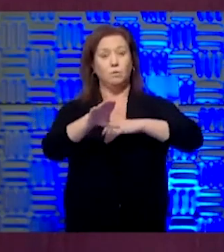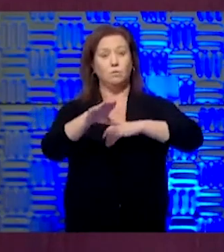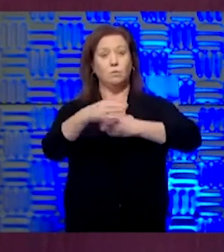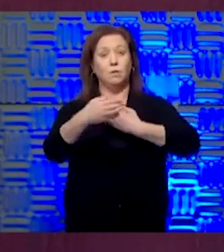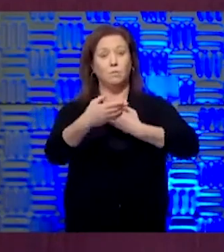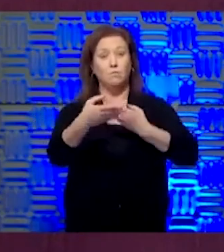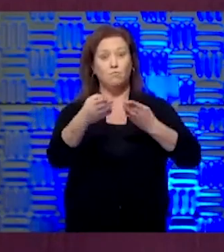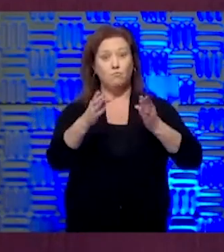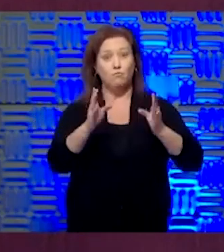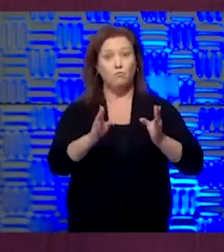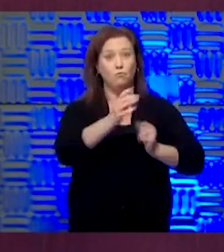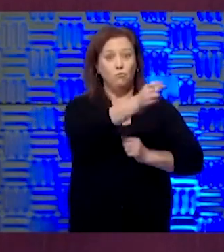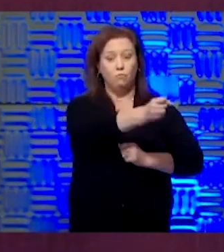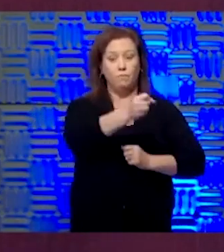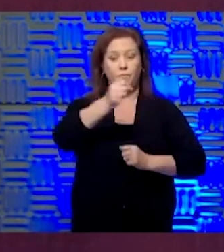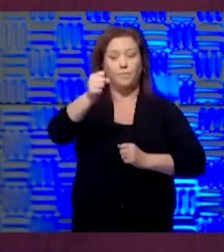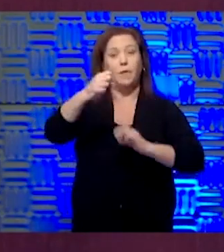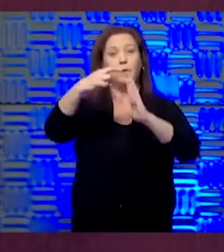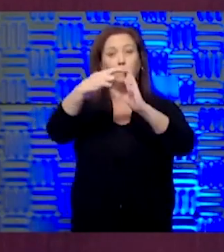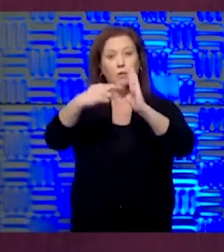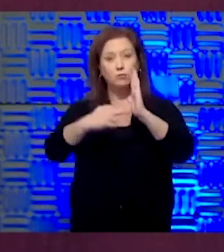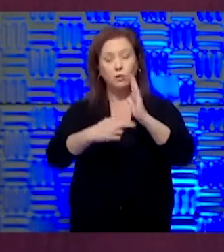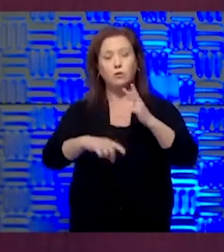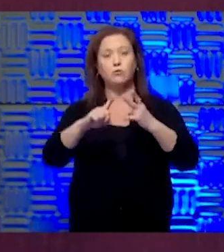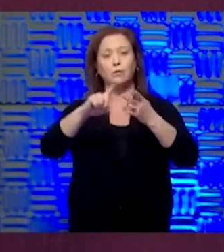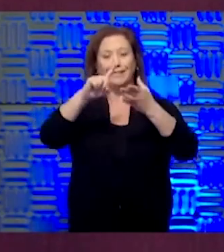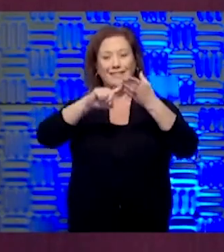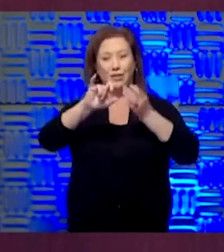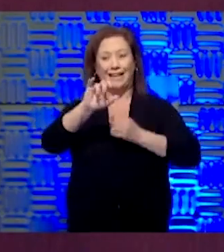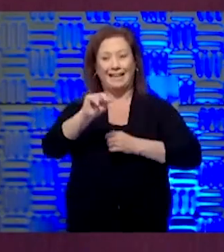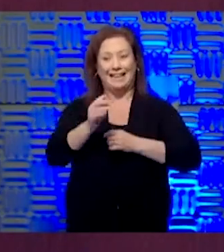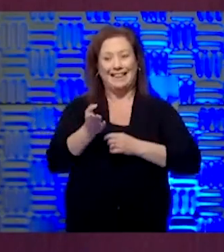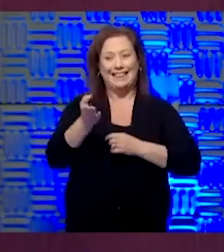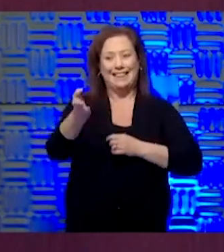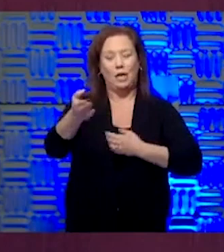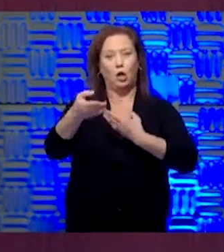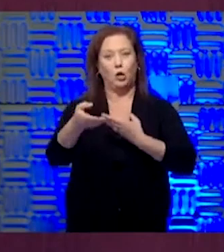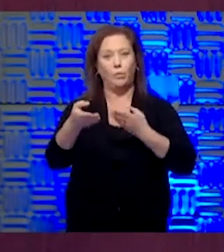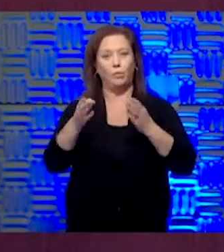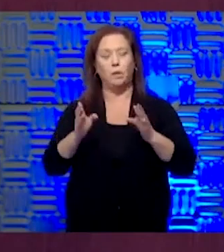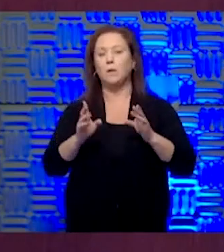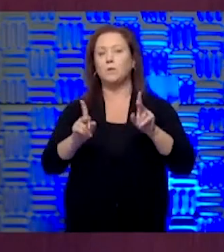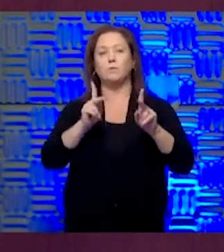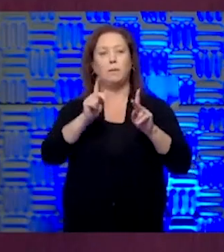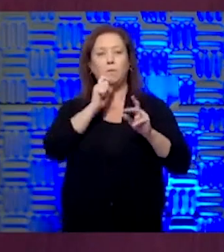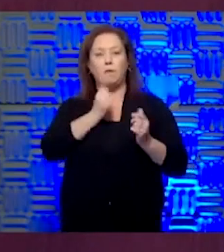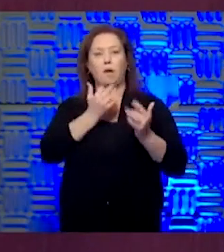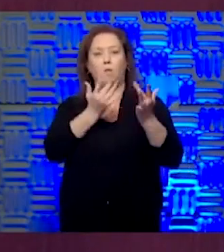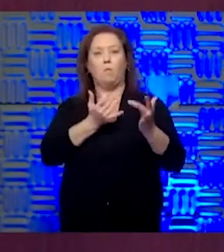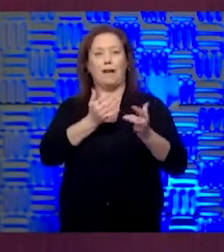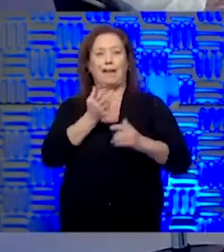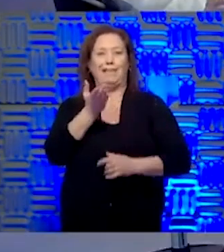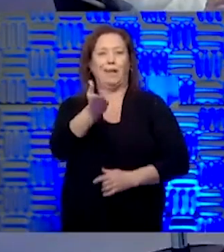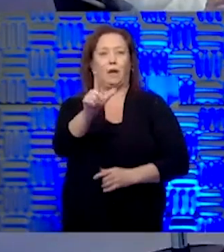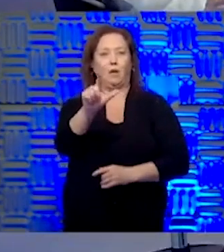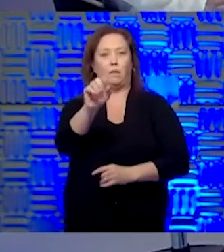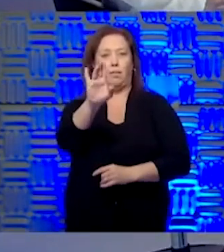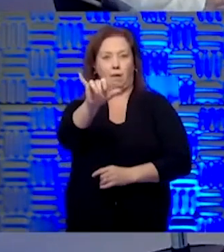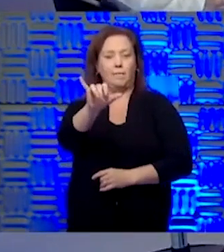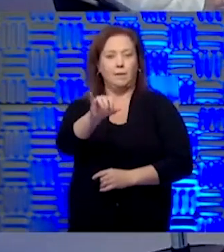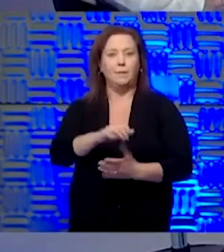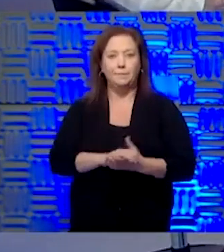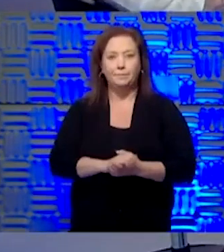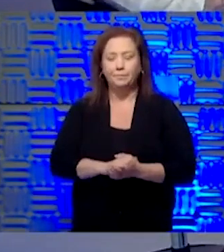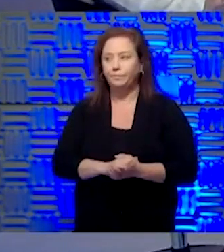room, we can also do their registration and check-in process in that exam room so there's not people waiting in the lobbies as well. You know, it's